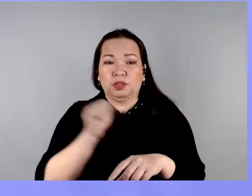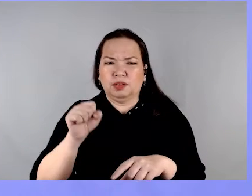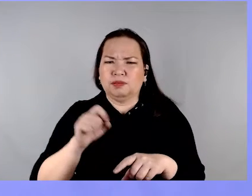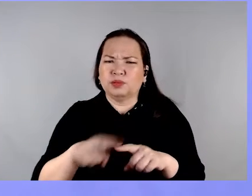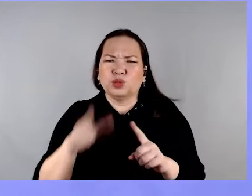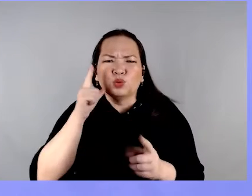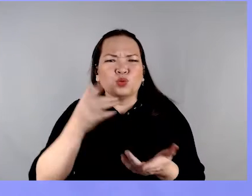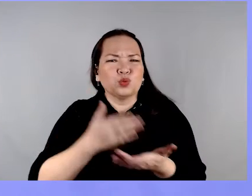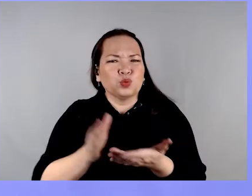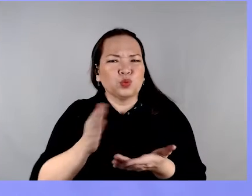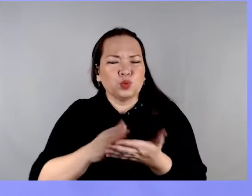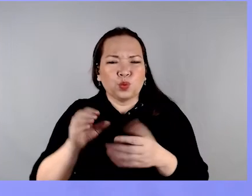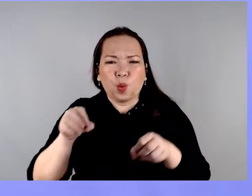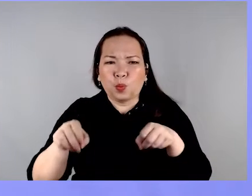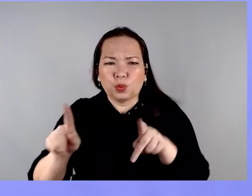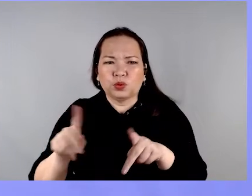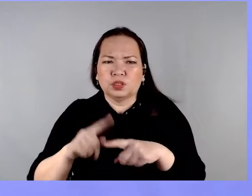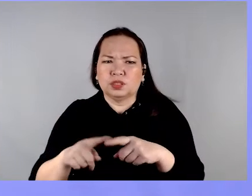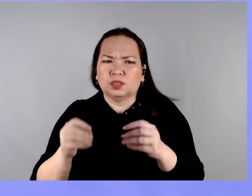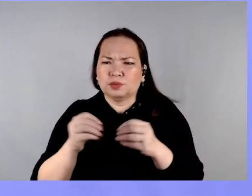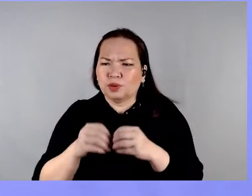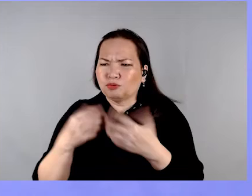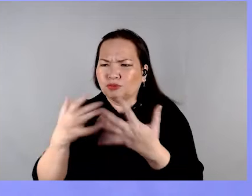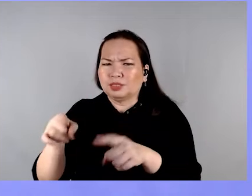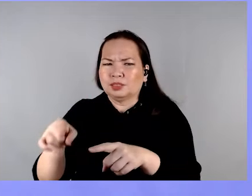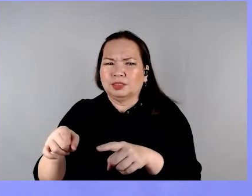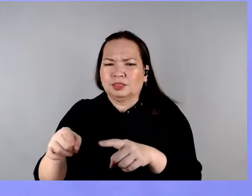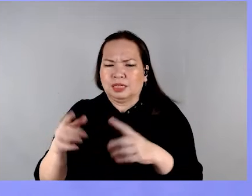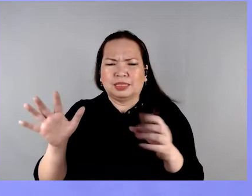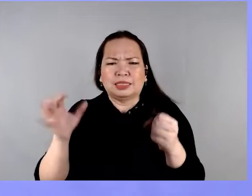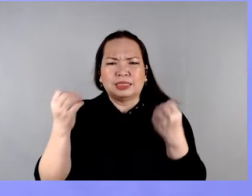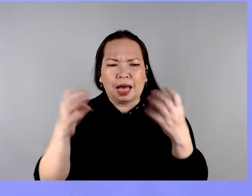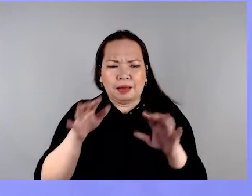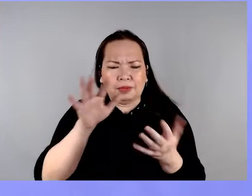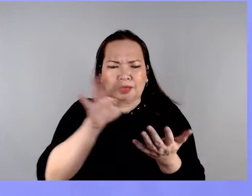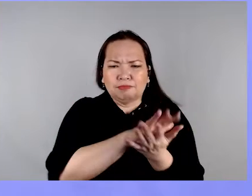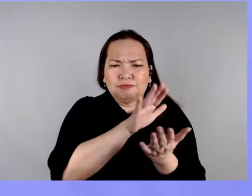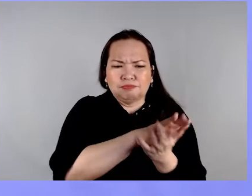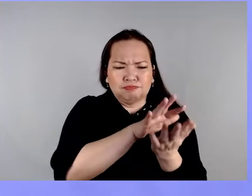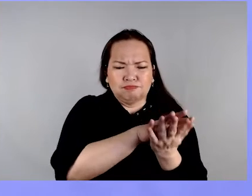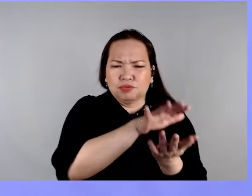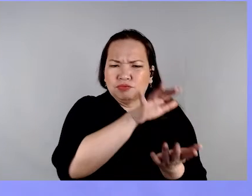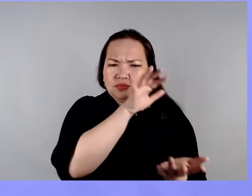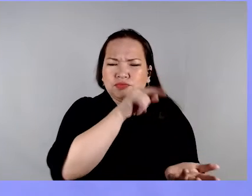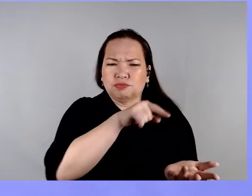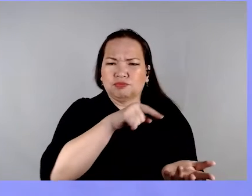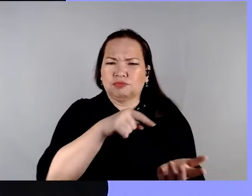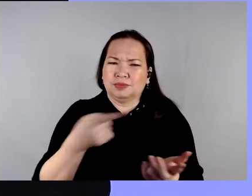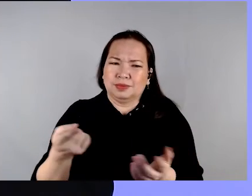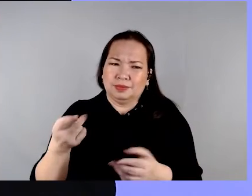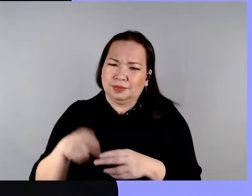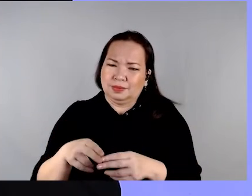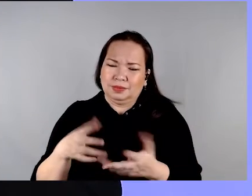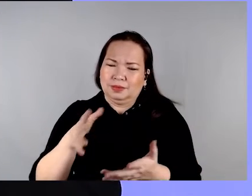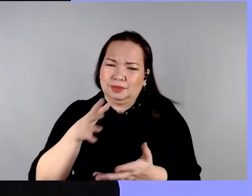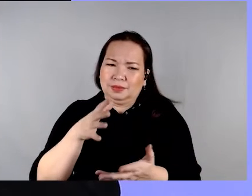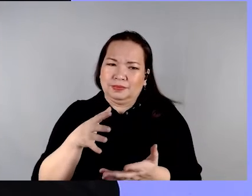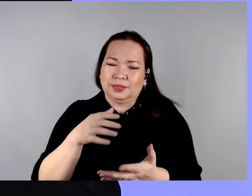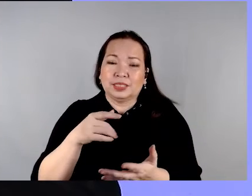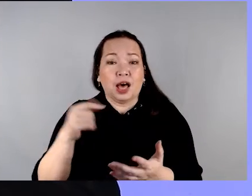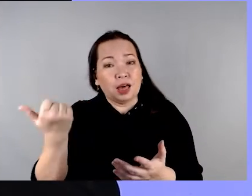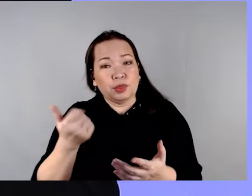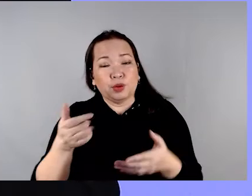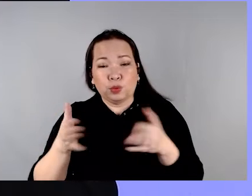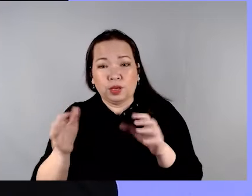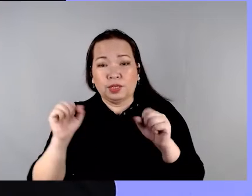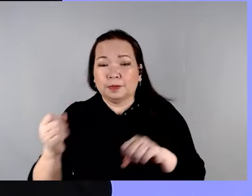do, it just seems like a wasted opportunity to avoid adding to the already clogged court dockets. Another aspect